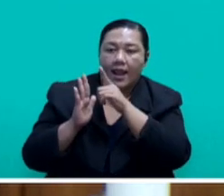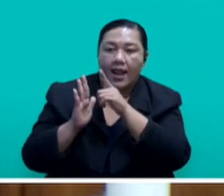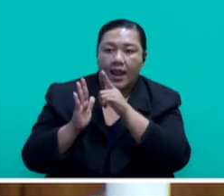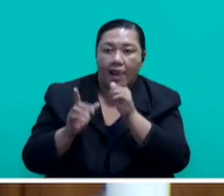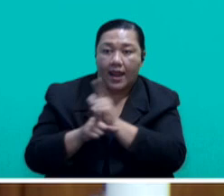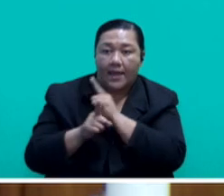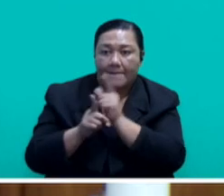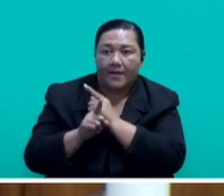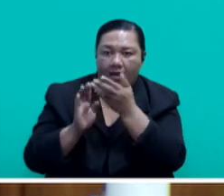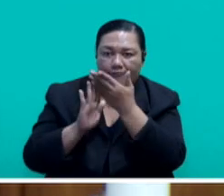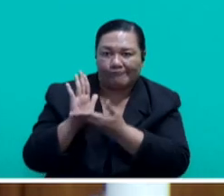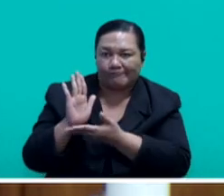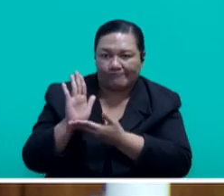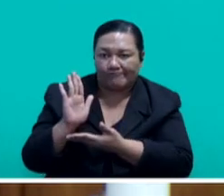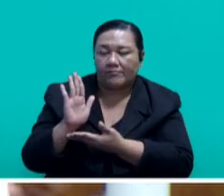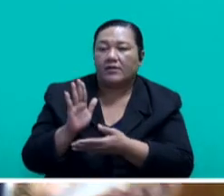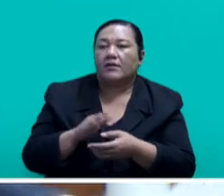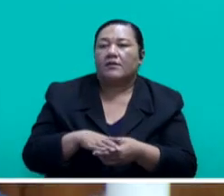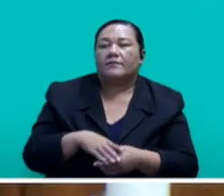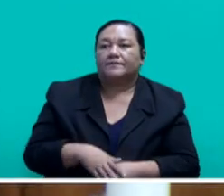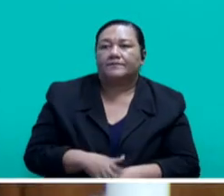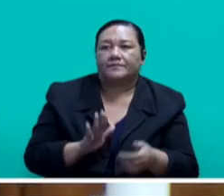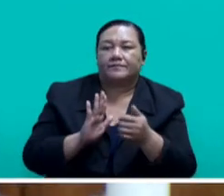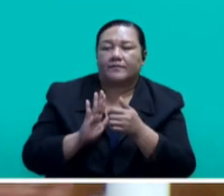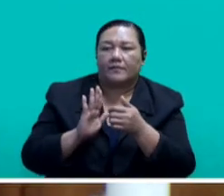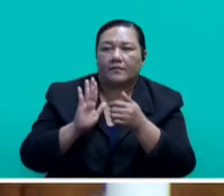enforcement and address in a timely manner.